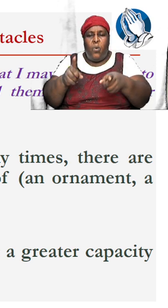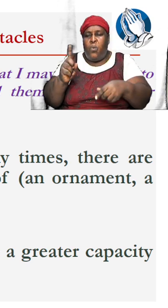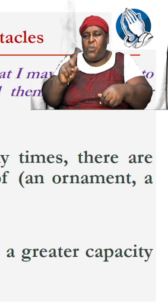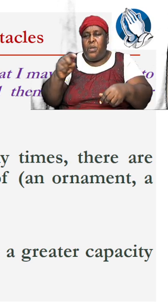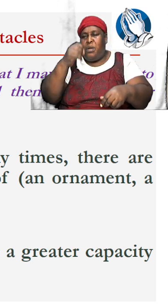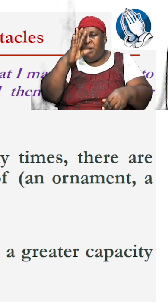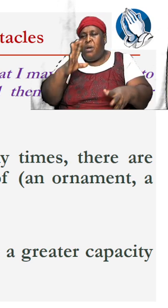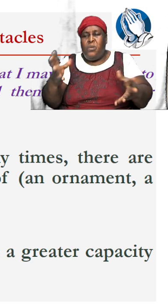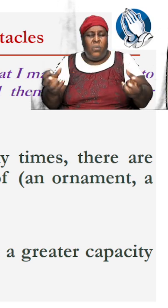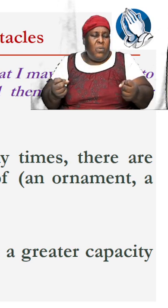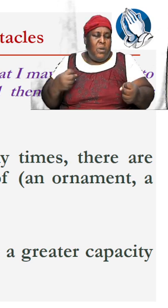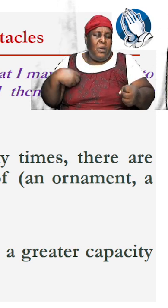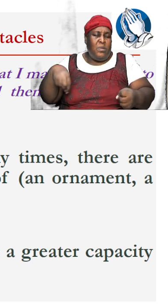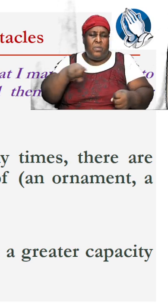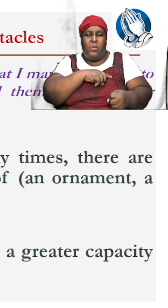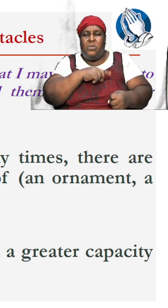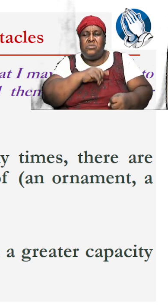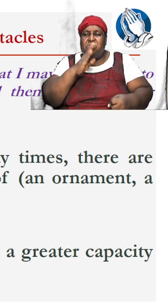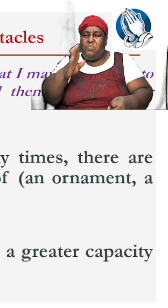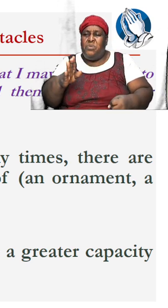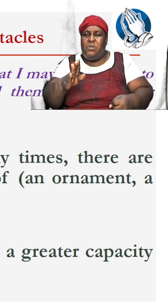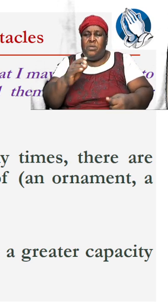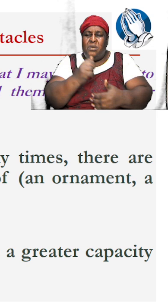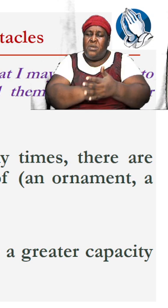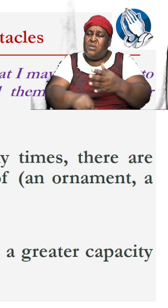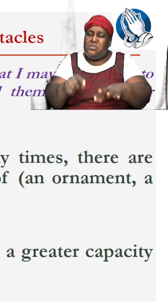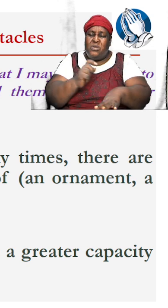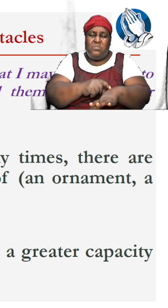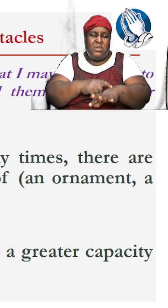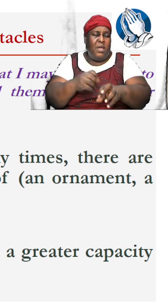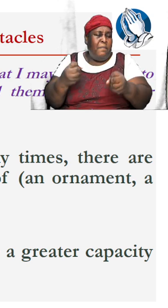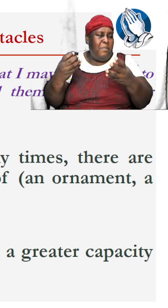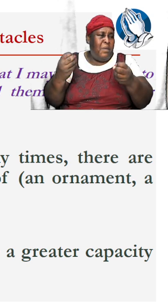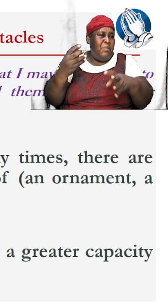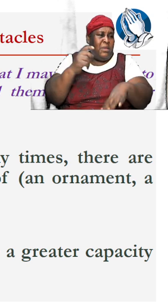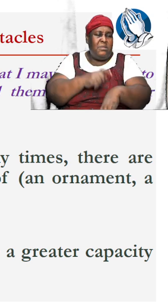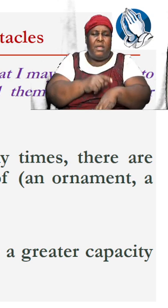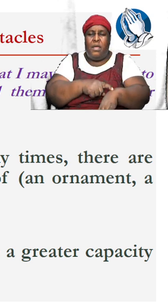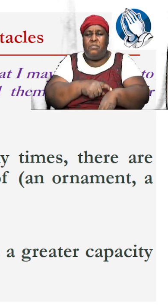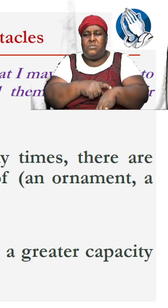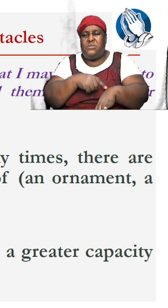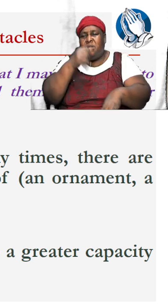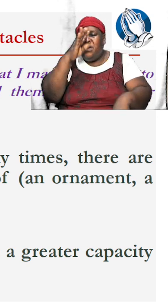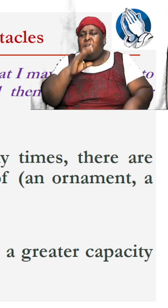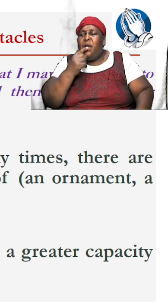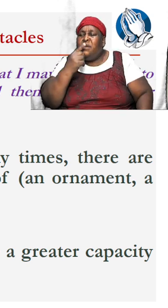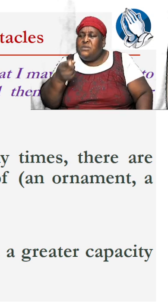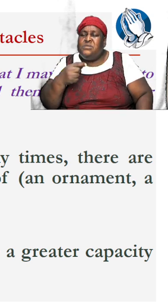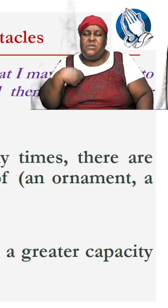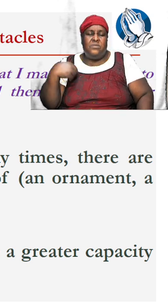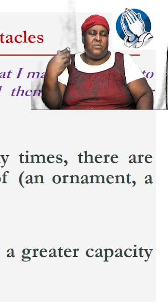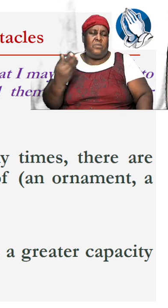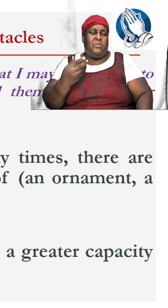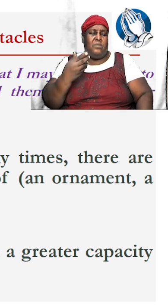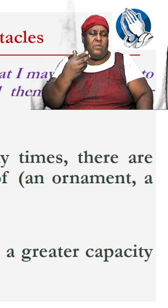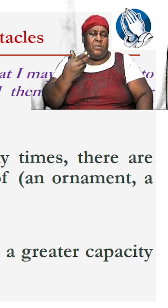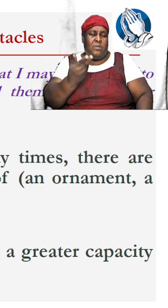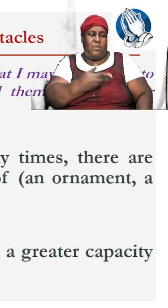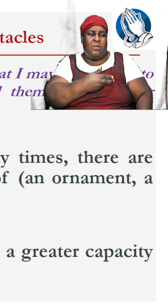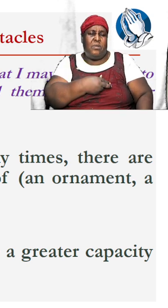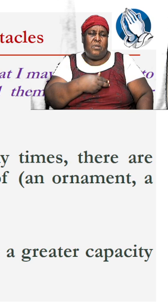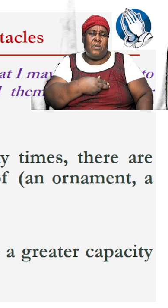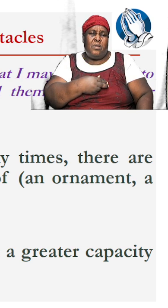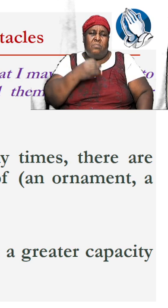to be. But sometimes, many times, God is saying to us, before I